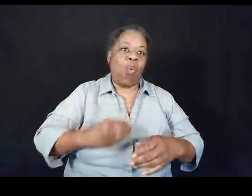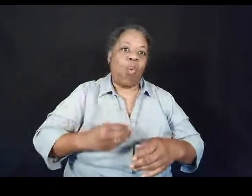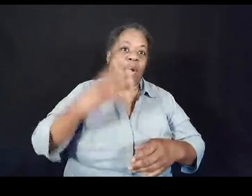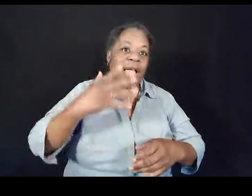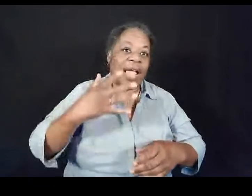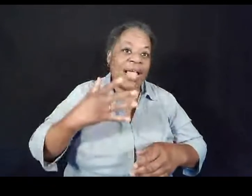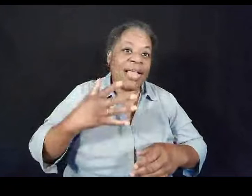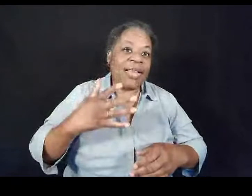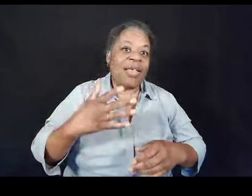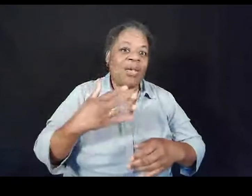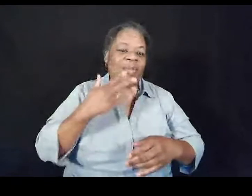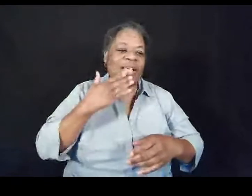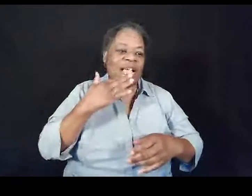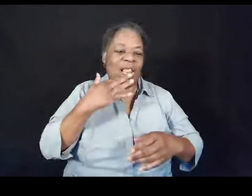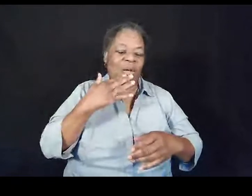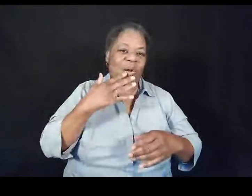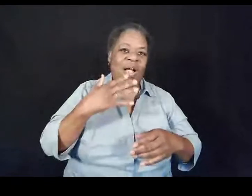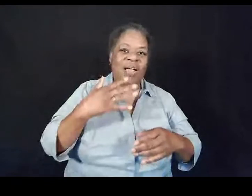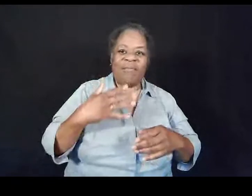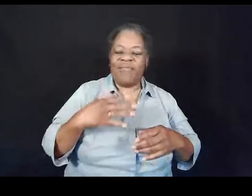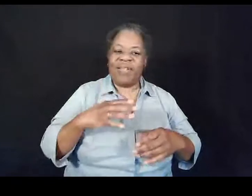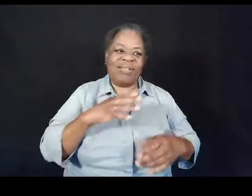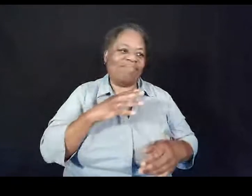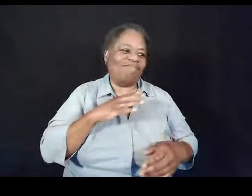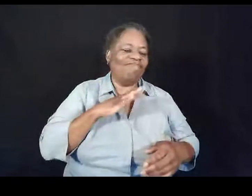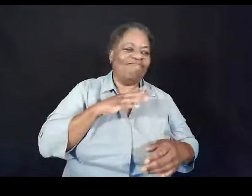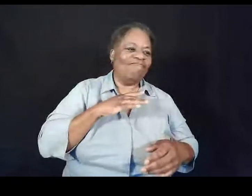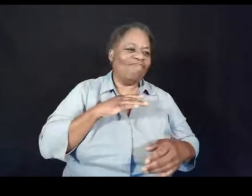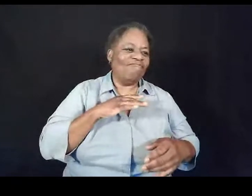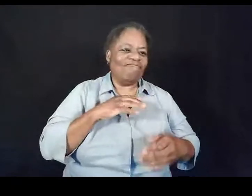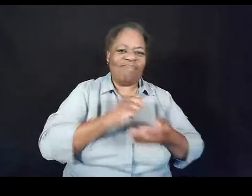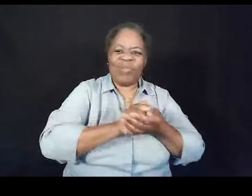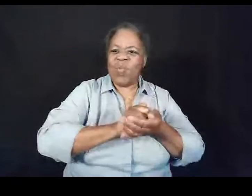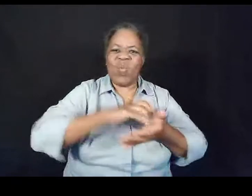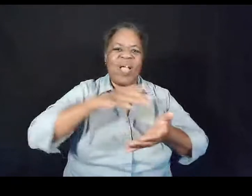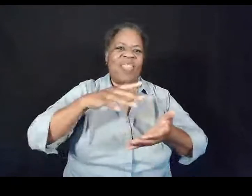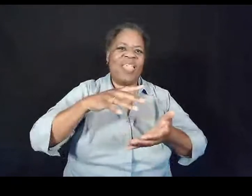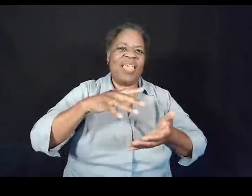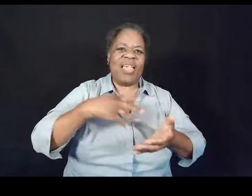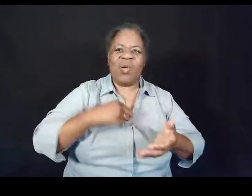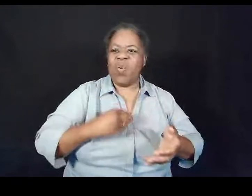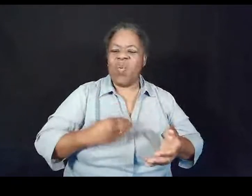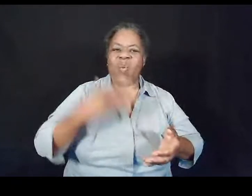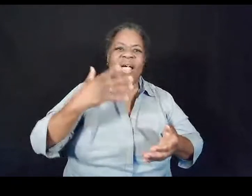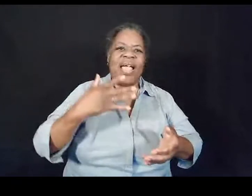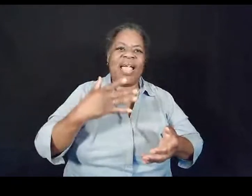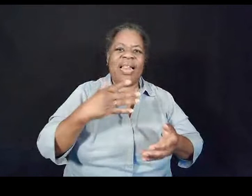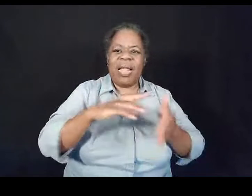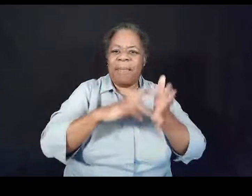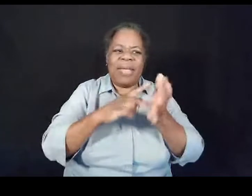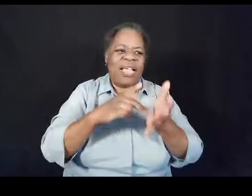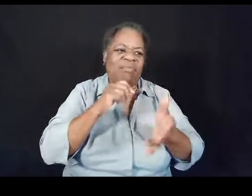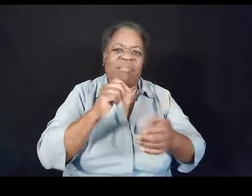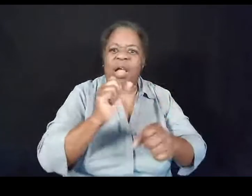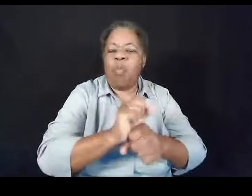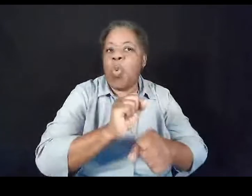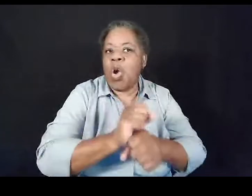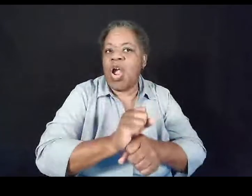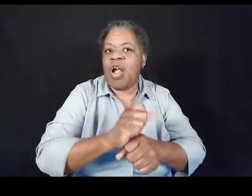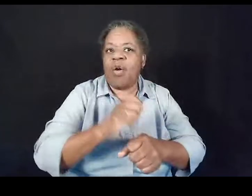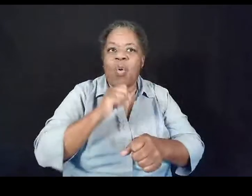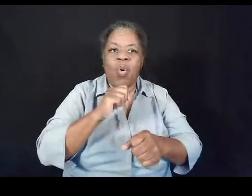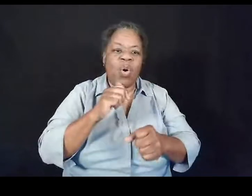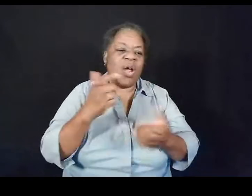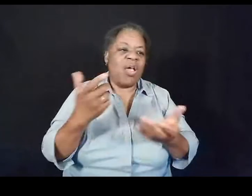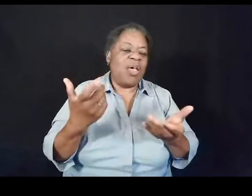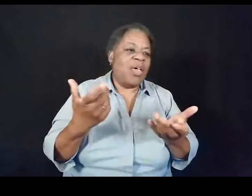color of style and class. If your clothes were white, it meant you didn't have to work for a living, or you could at least afford a